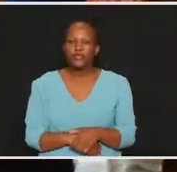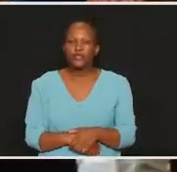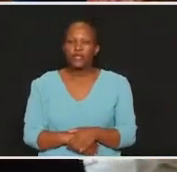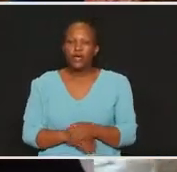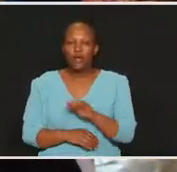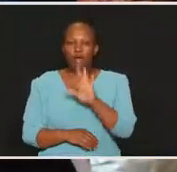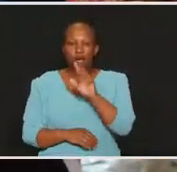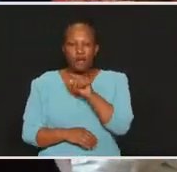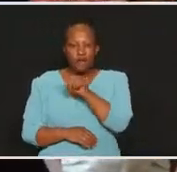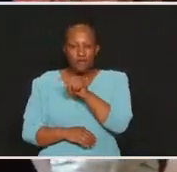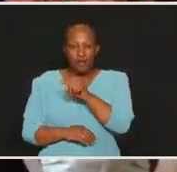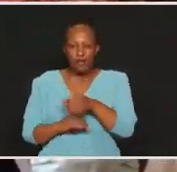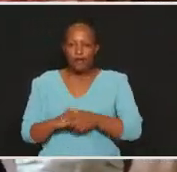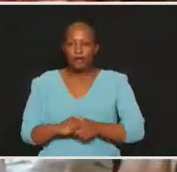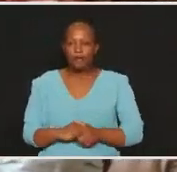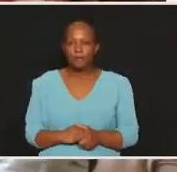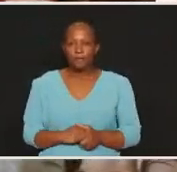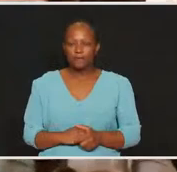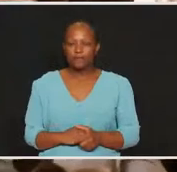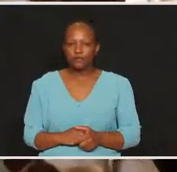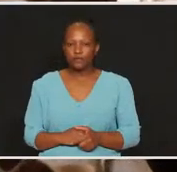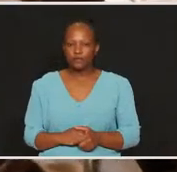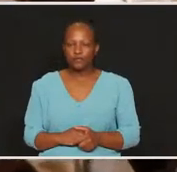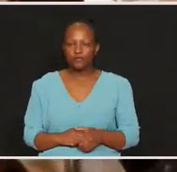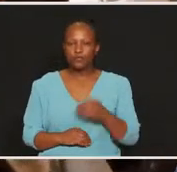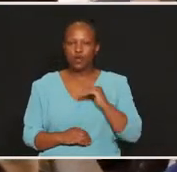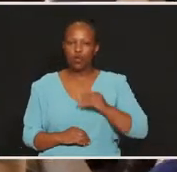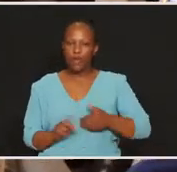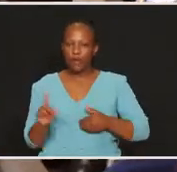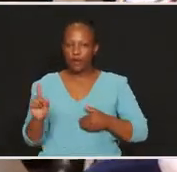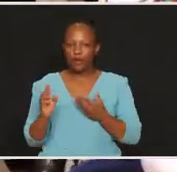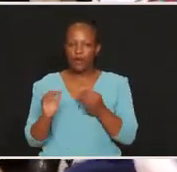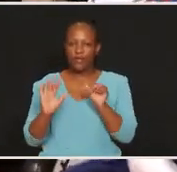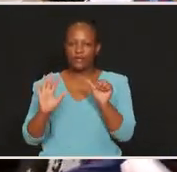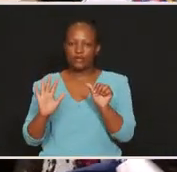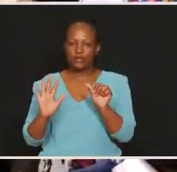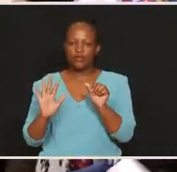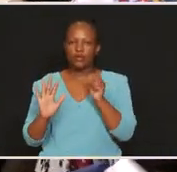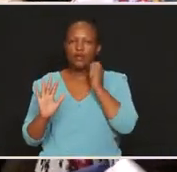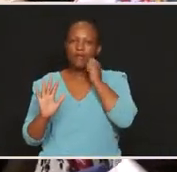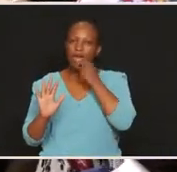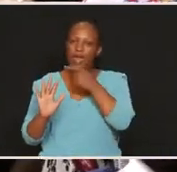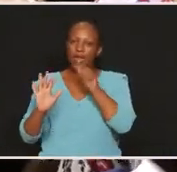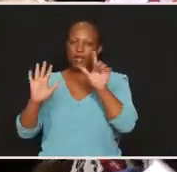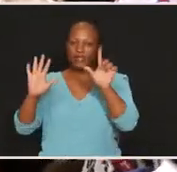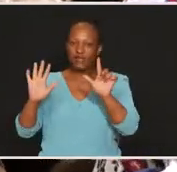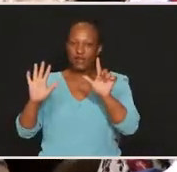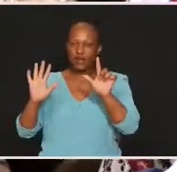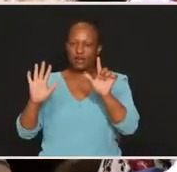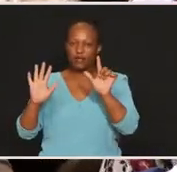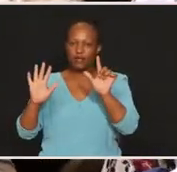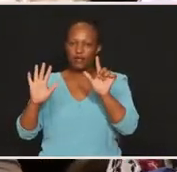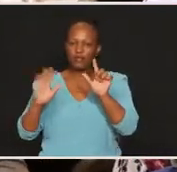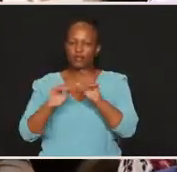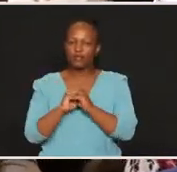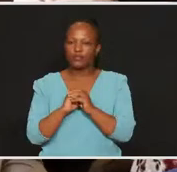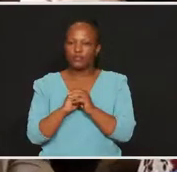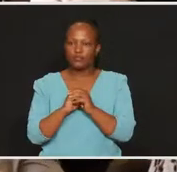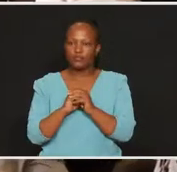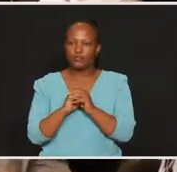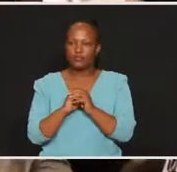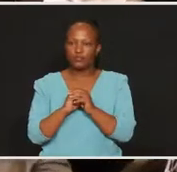five this the lady six the gentleman seven yeah the torch